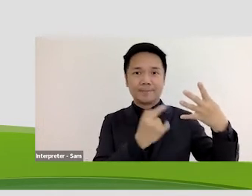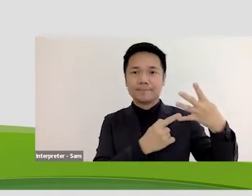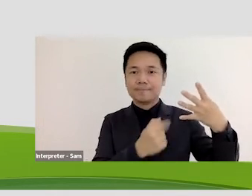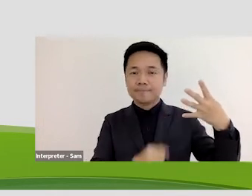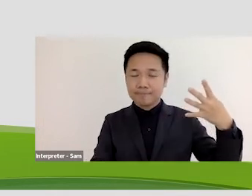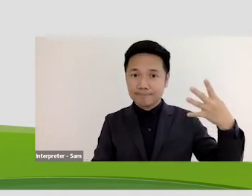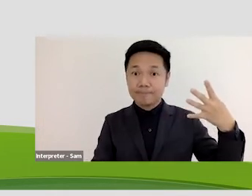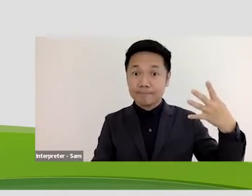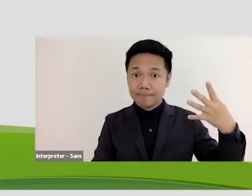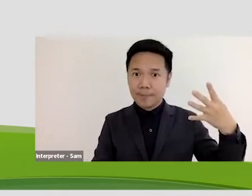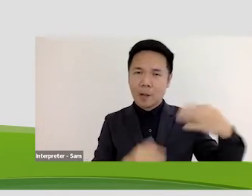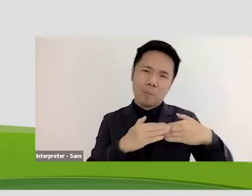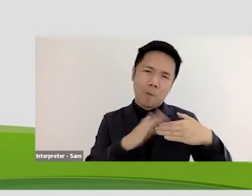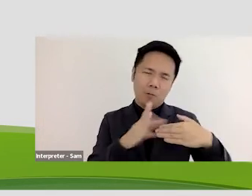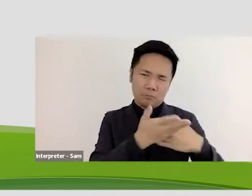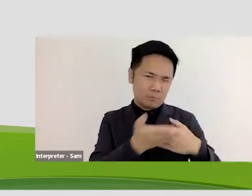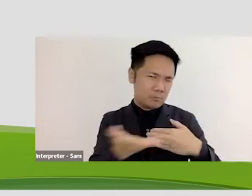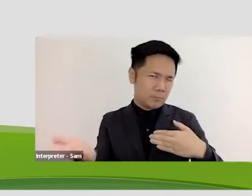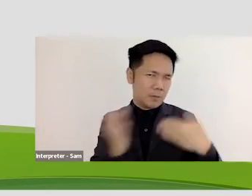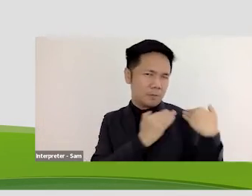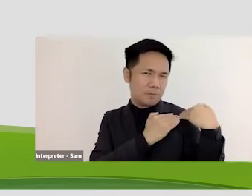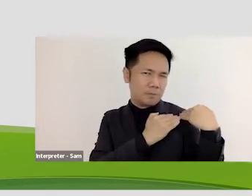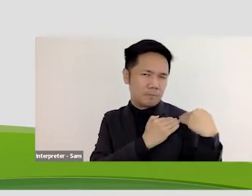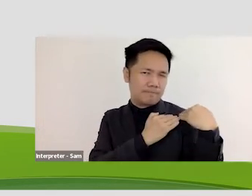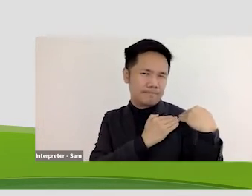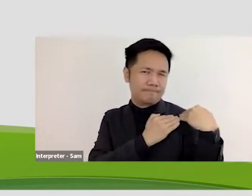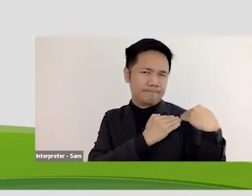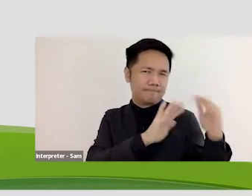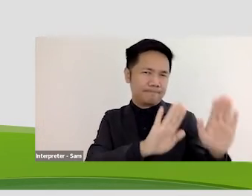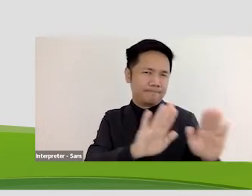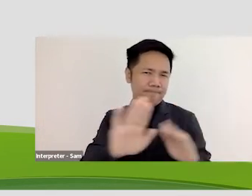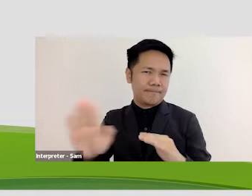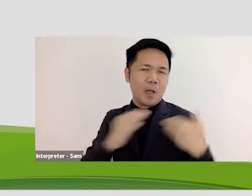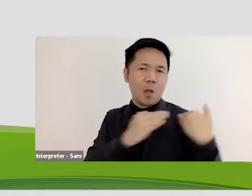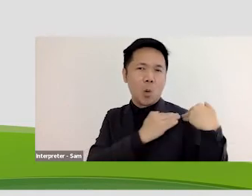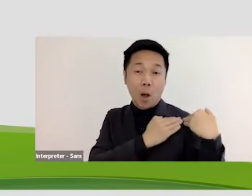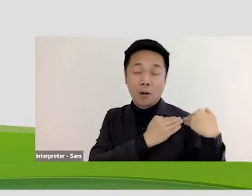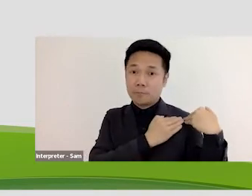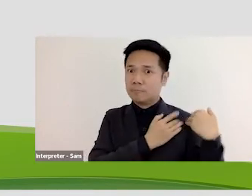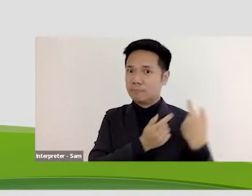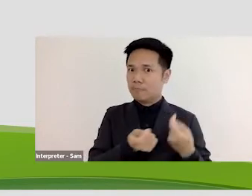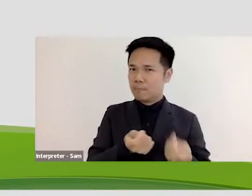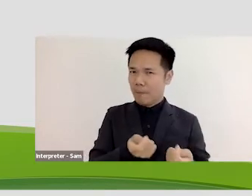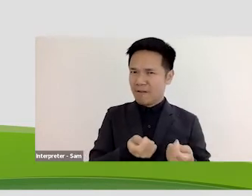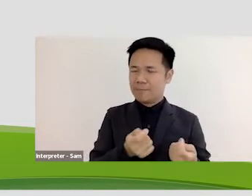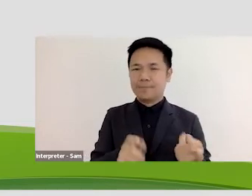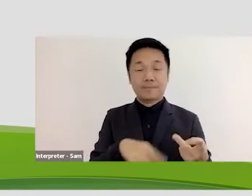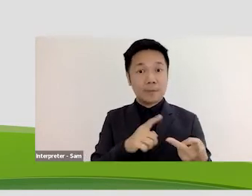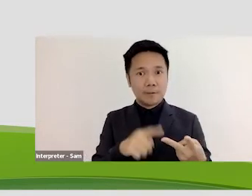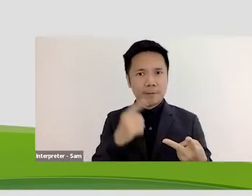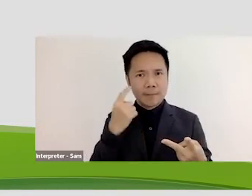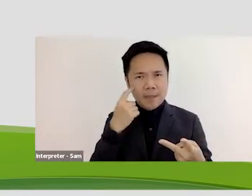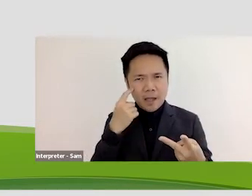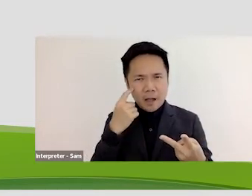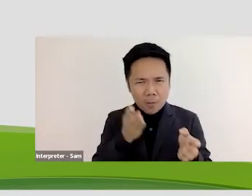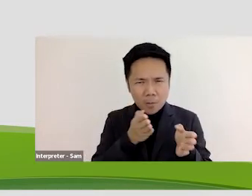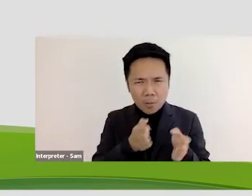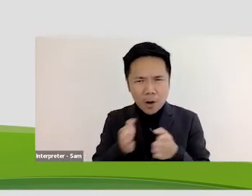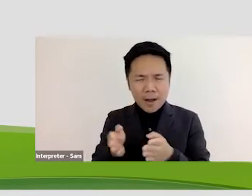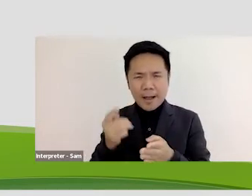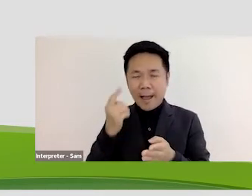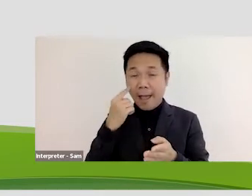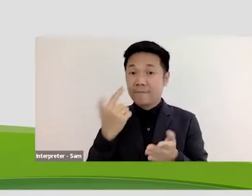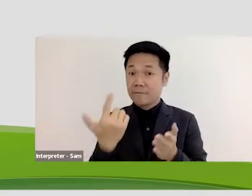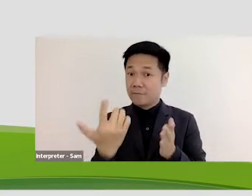increase accountability through enhancing governance mechanisms and promoting the rule of law